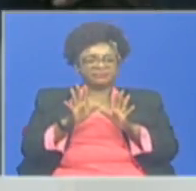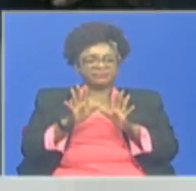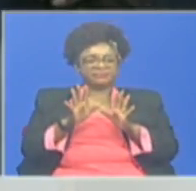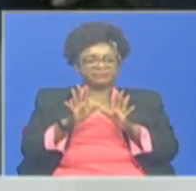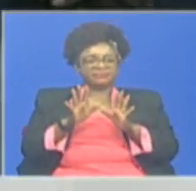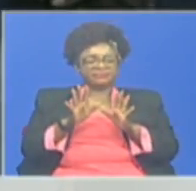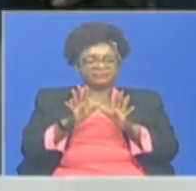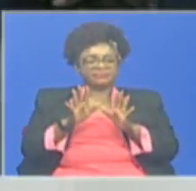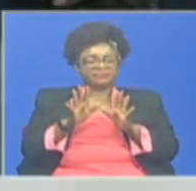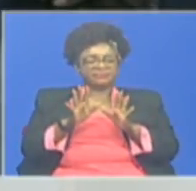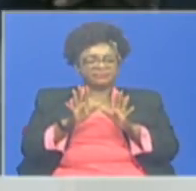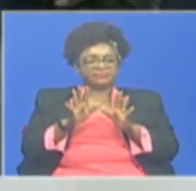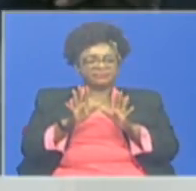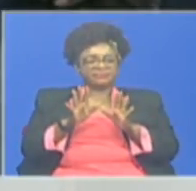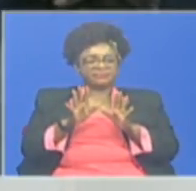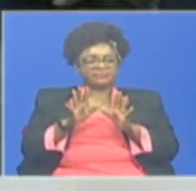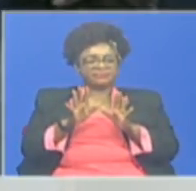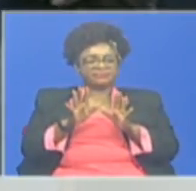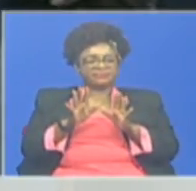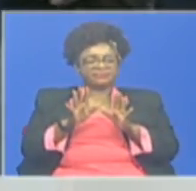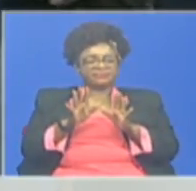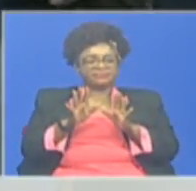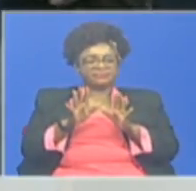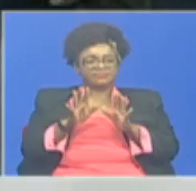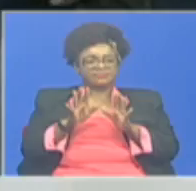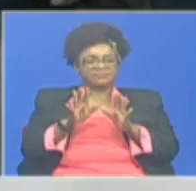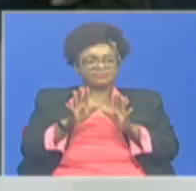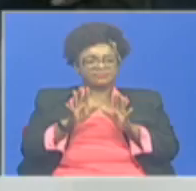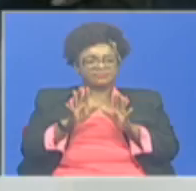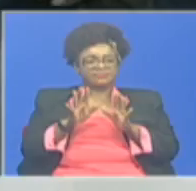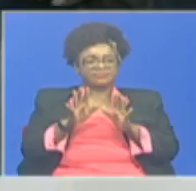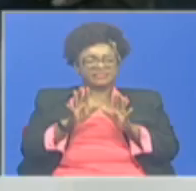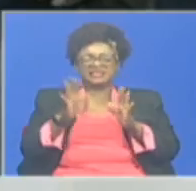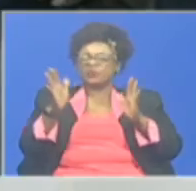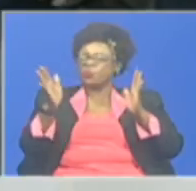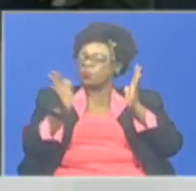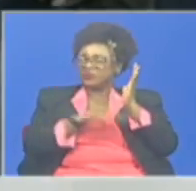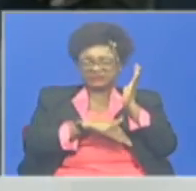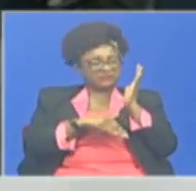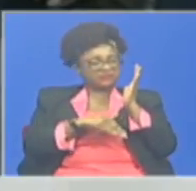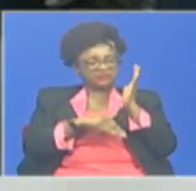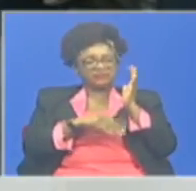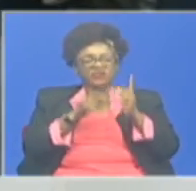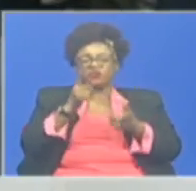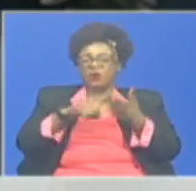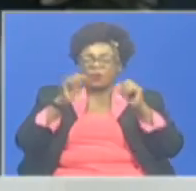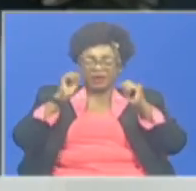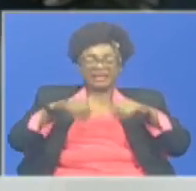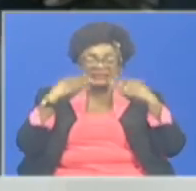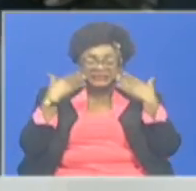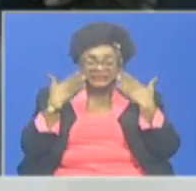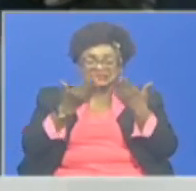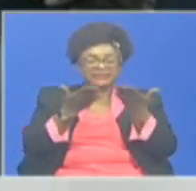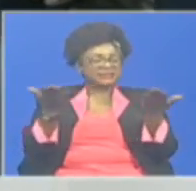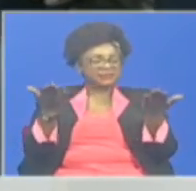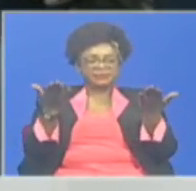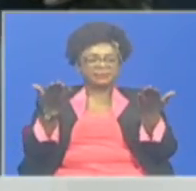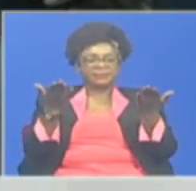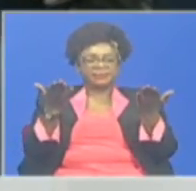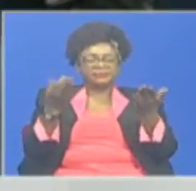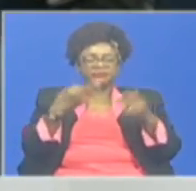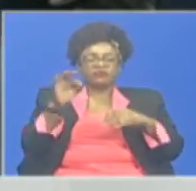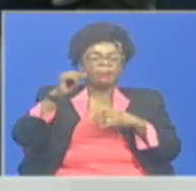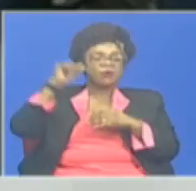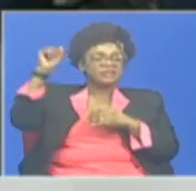could ever imagine. It is the worst of what we can see in terms of